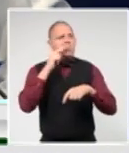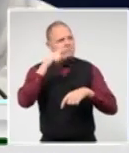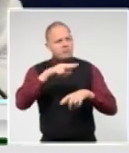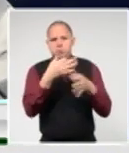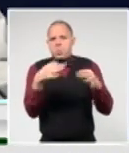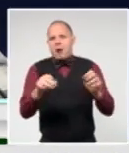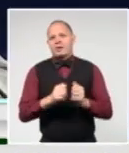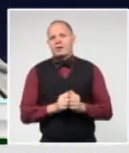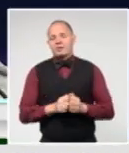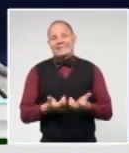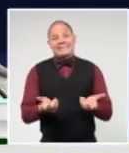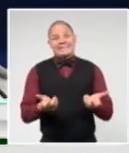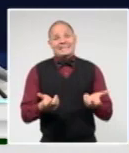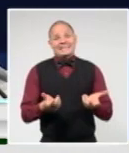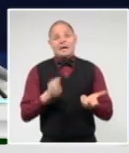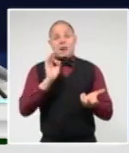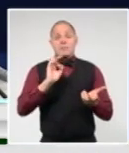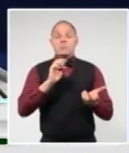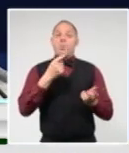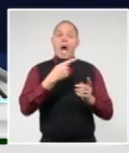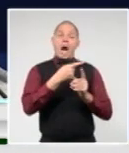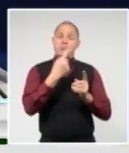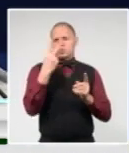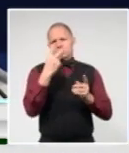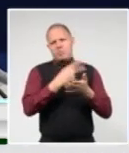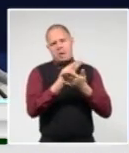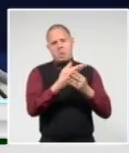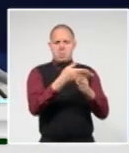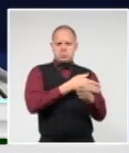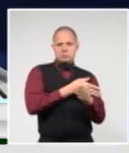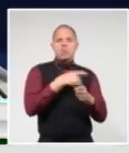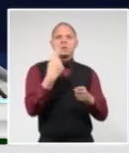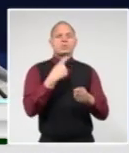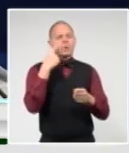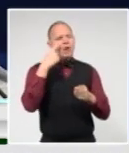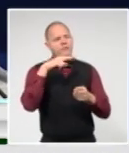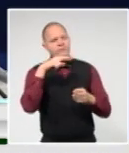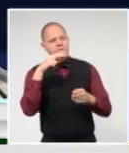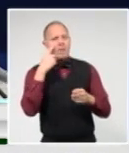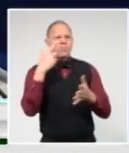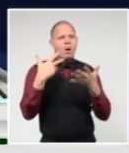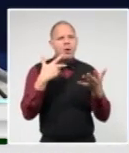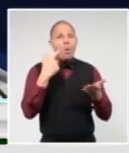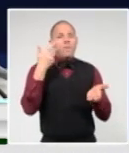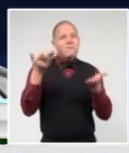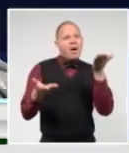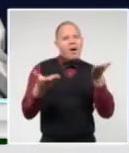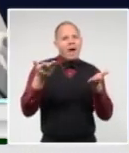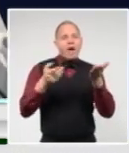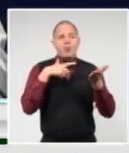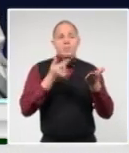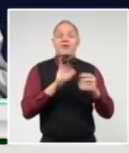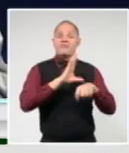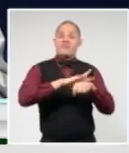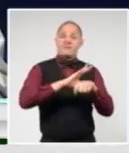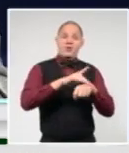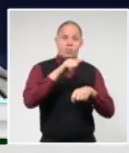488 children, or pediatric cases, to have tested positive for the virus in the country.